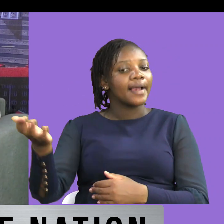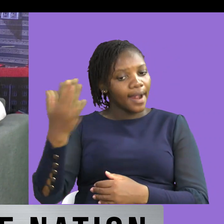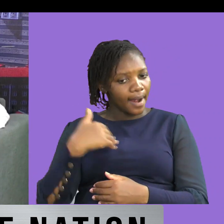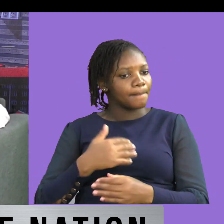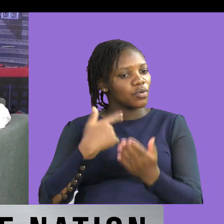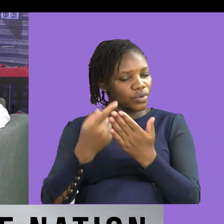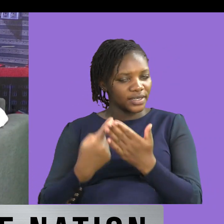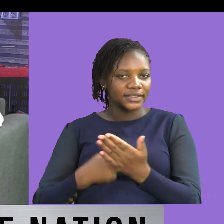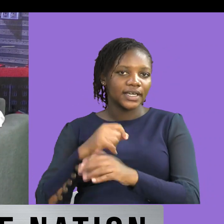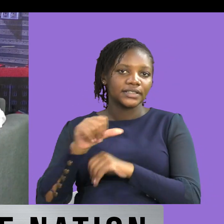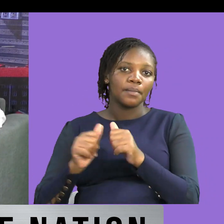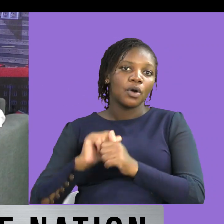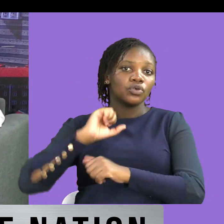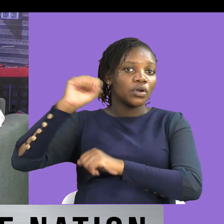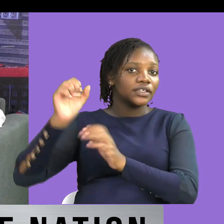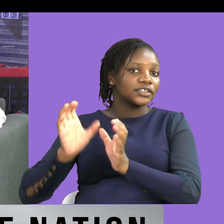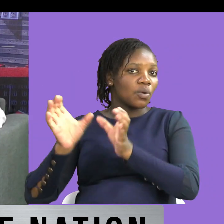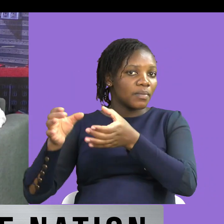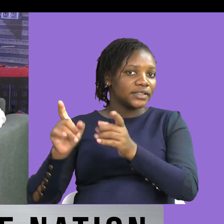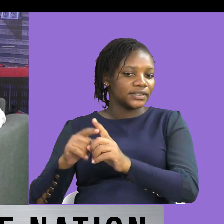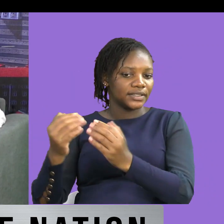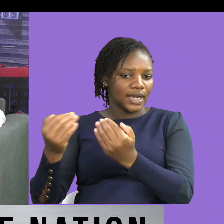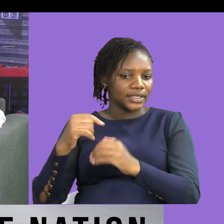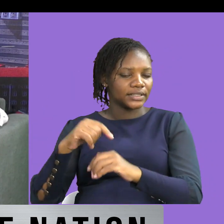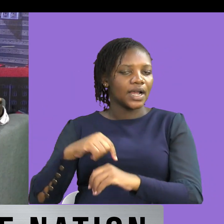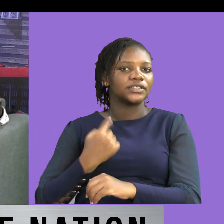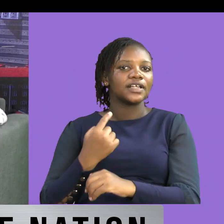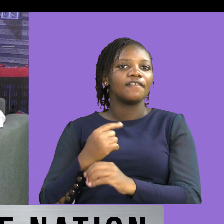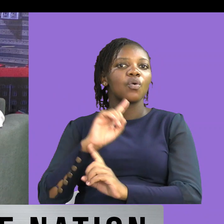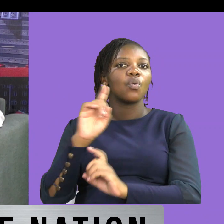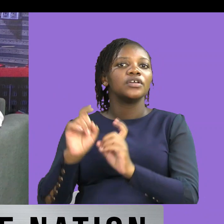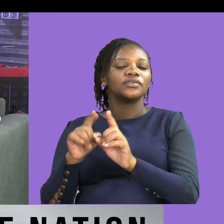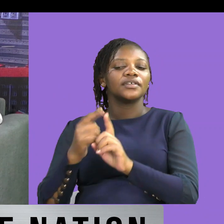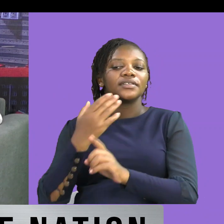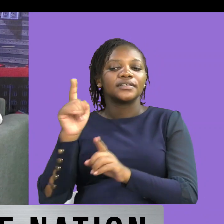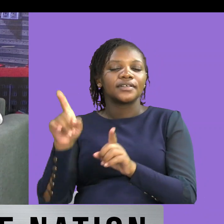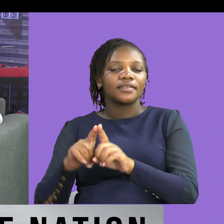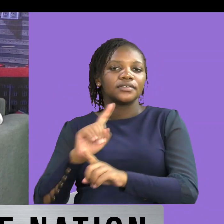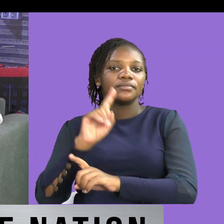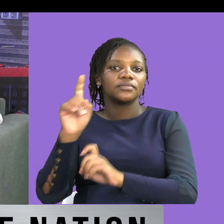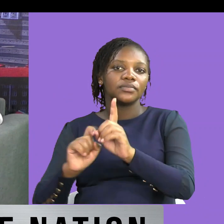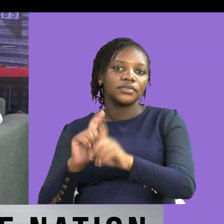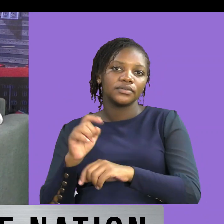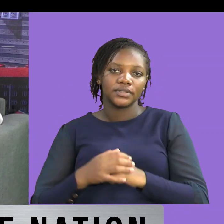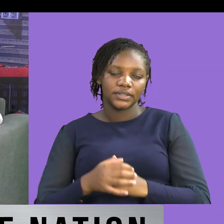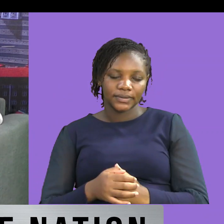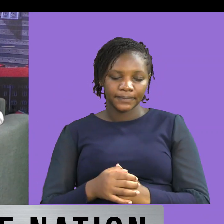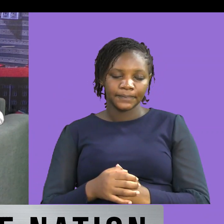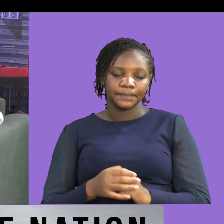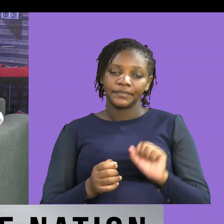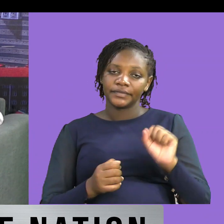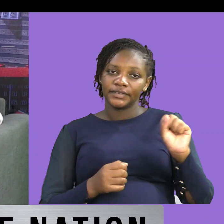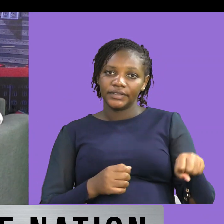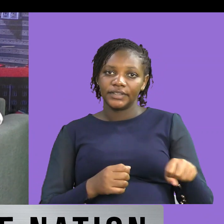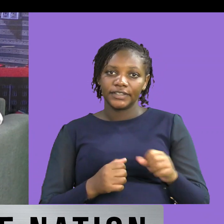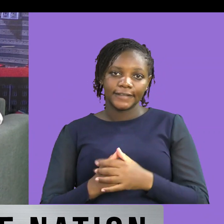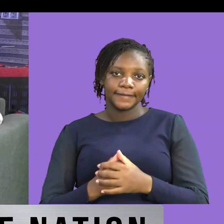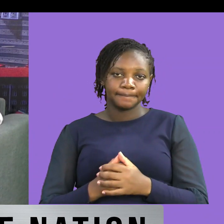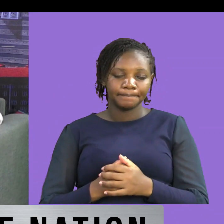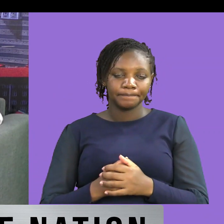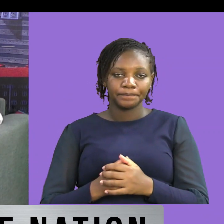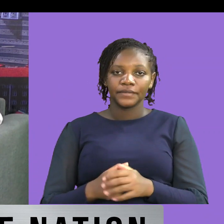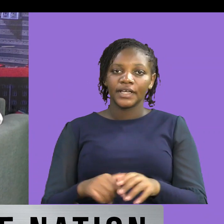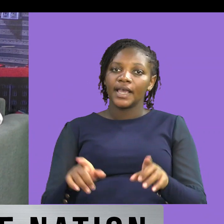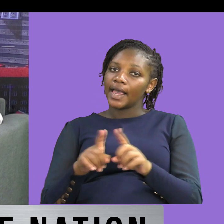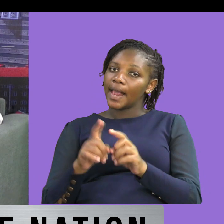question of political parties, and we ask ourselves questions and answer those questions. Yeah, we need to. Yes, and